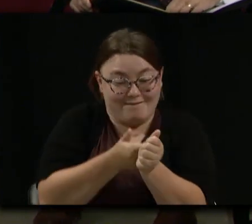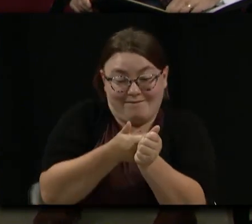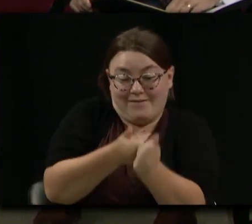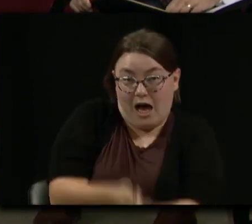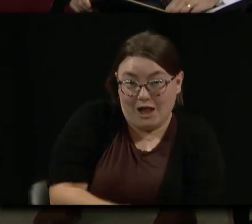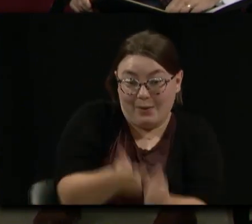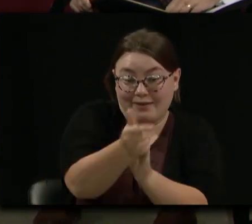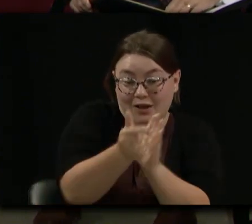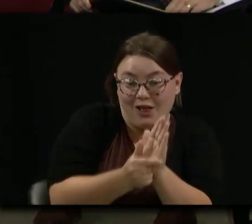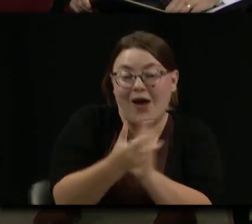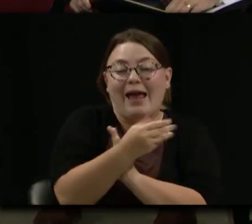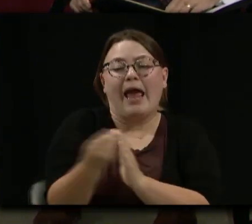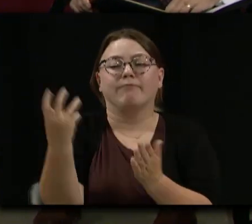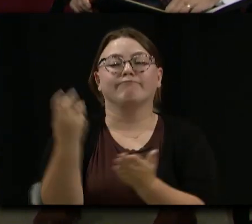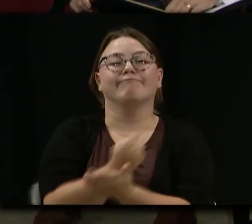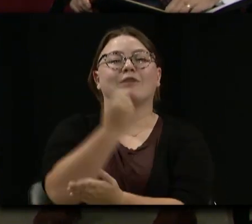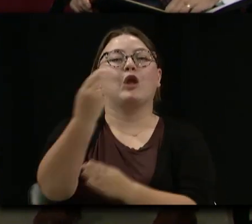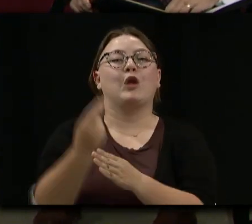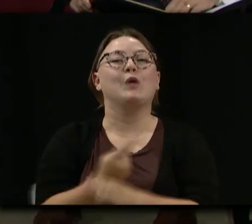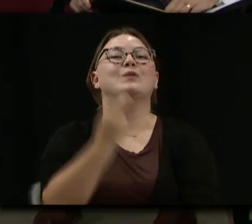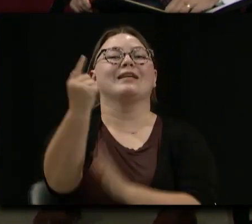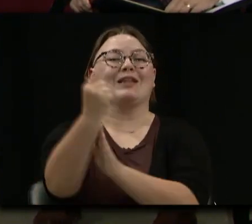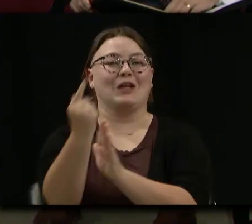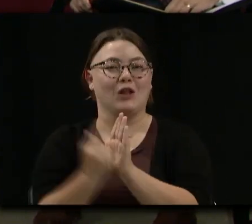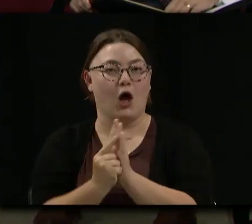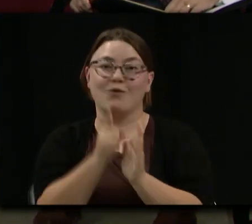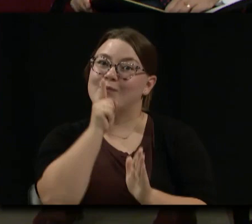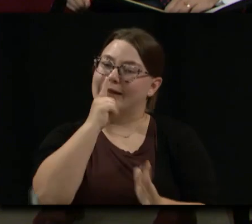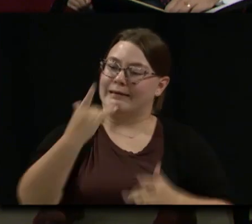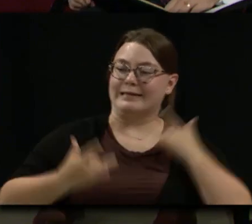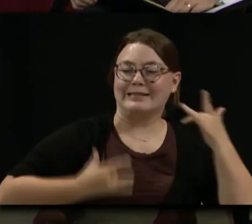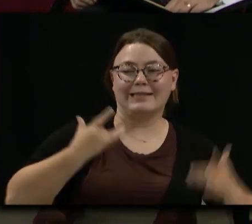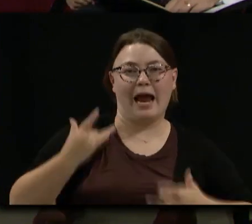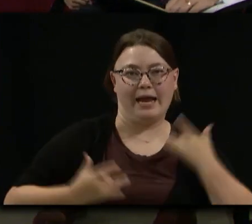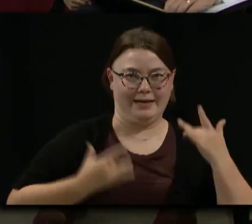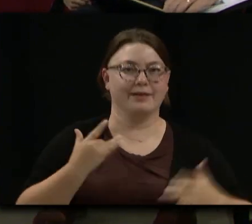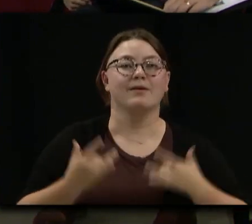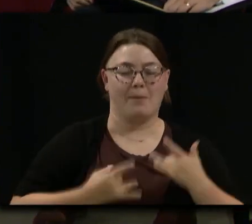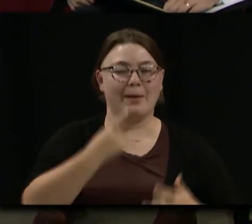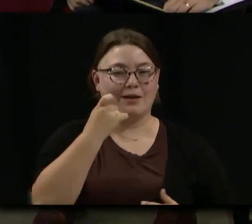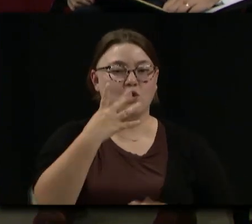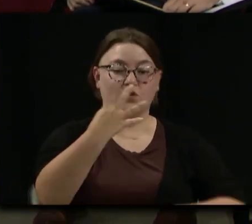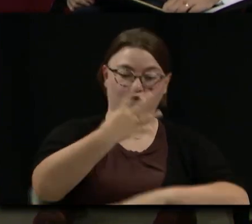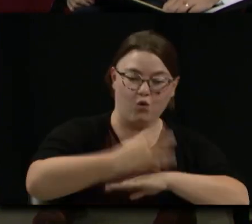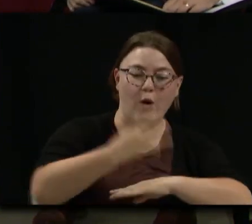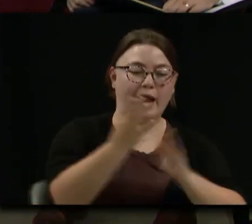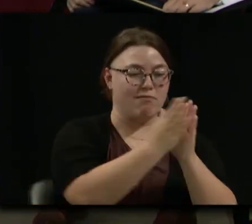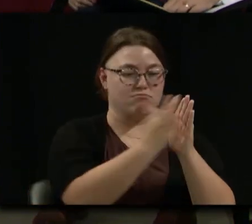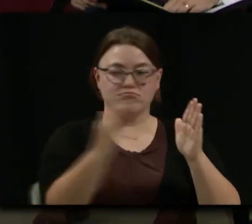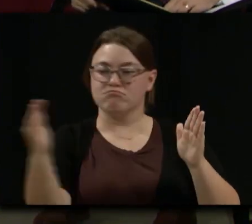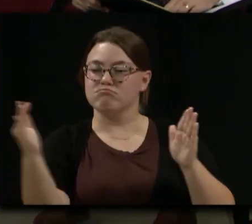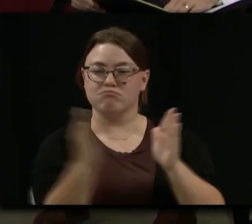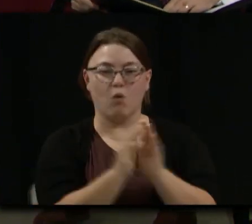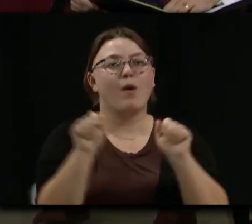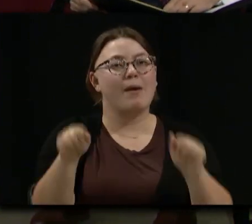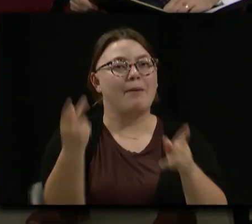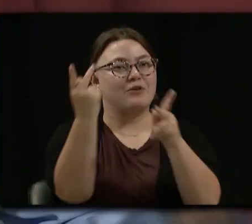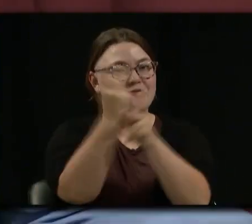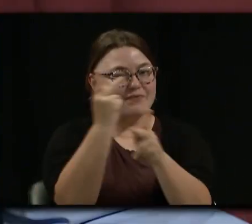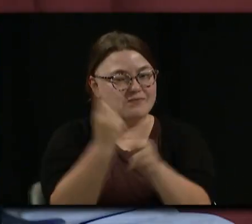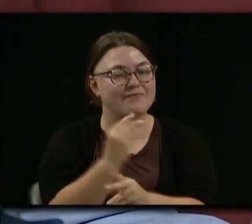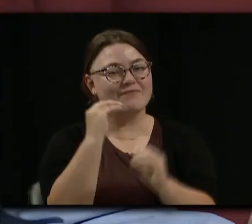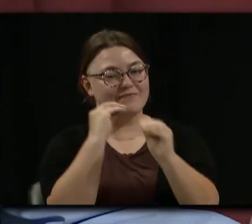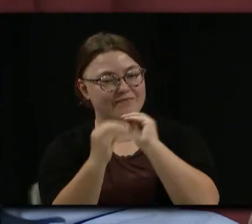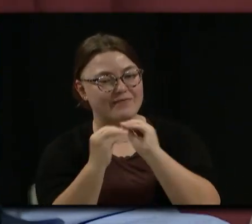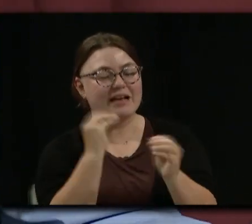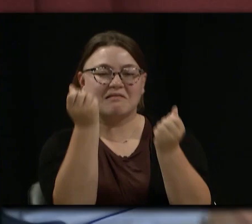us excited that in those 4 days, we were able to cure a number of those provisional ballots that wouldn't